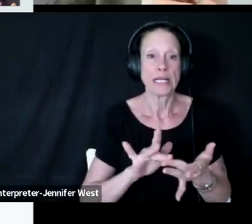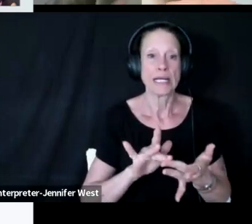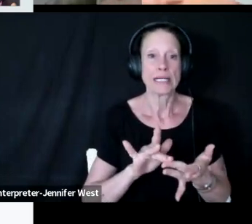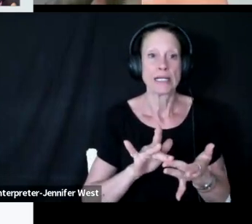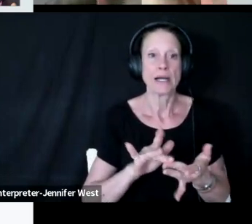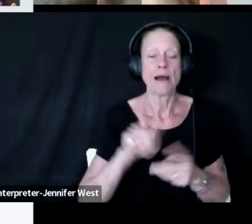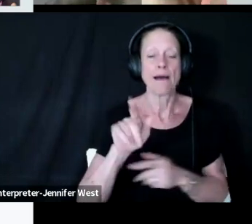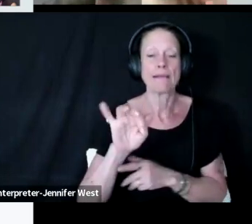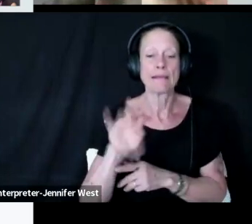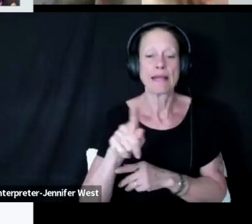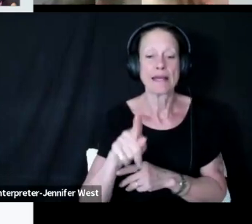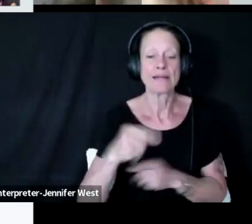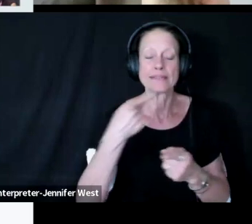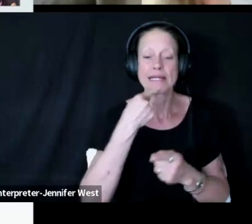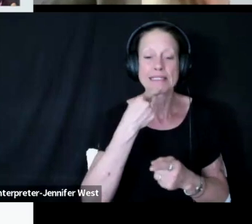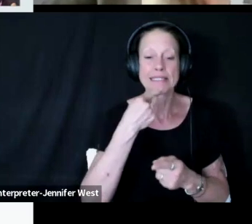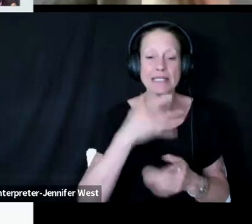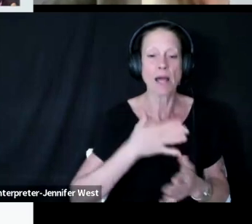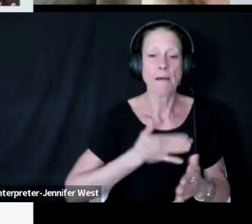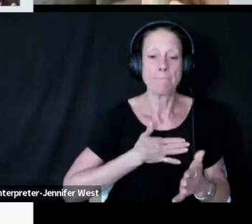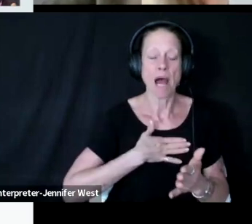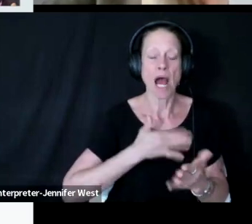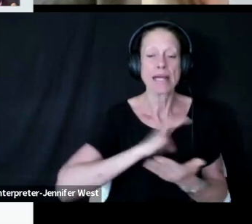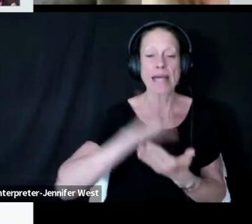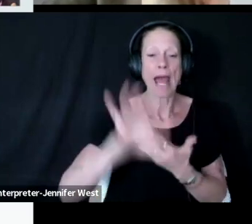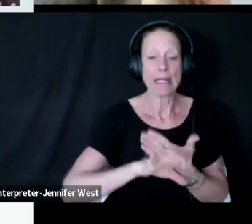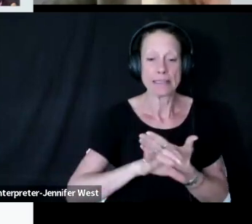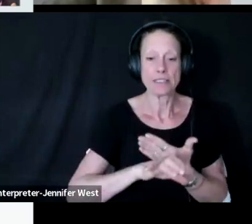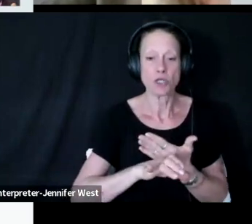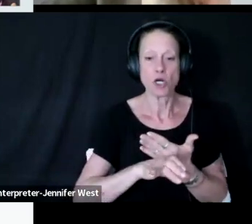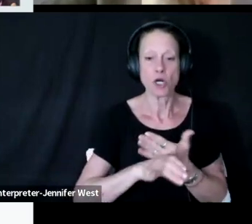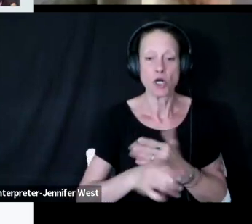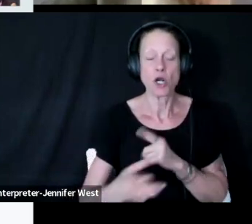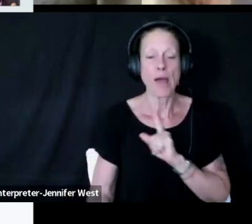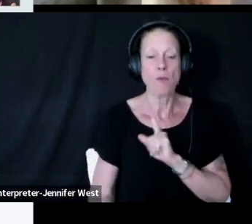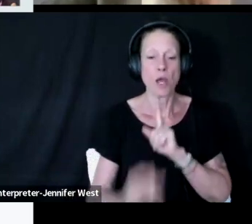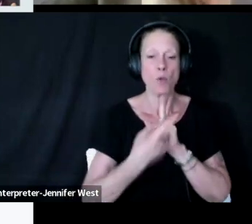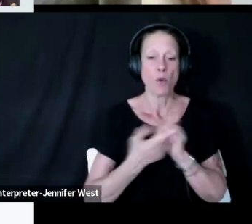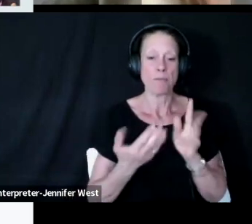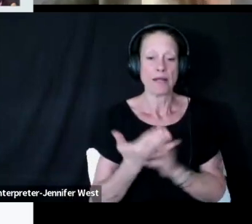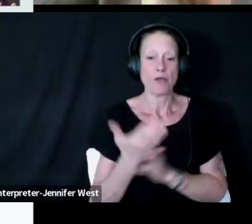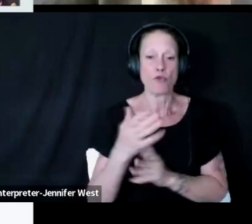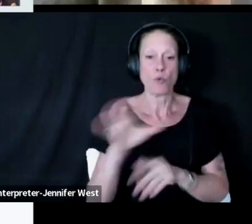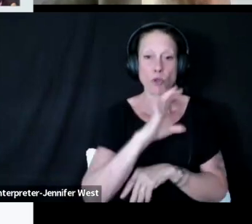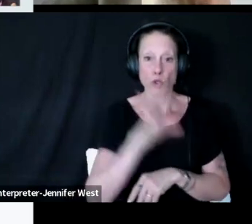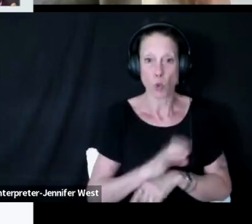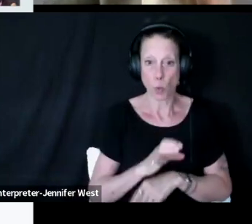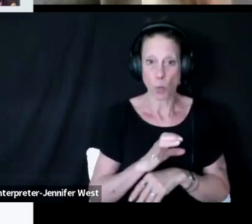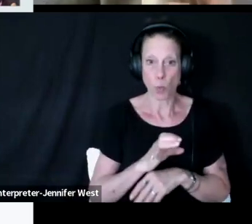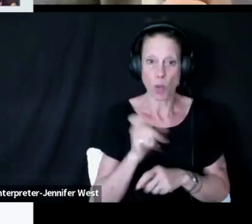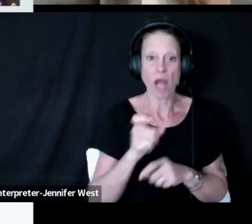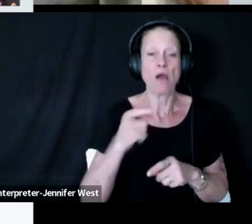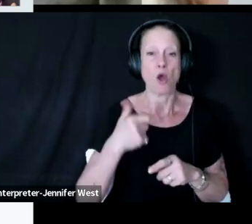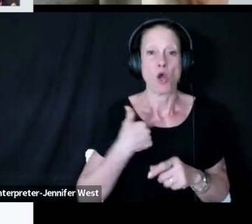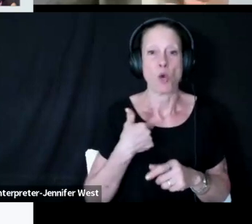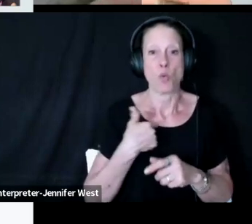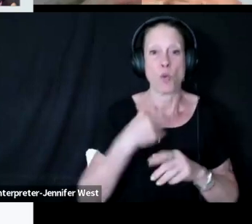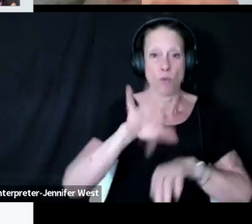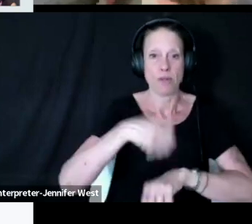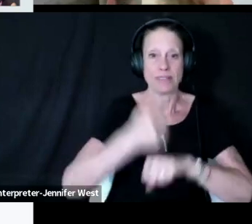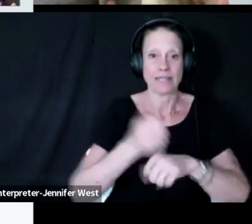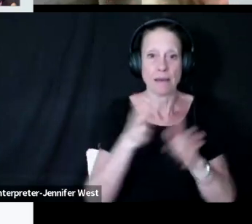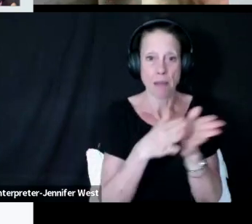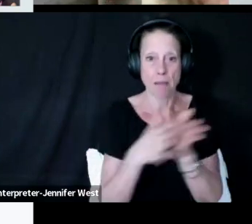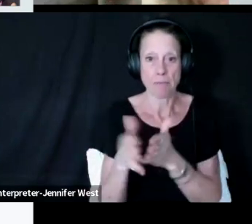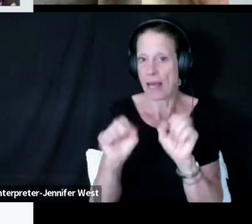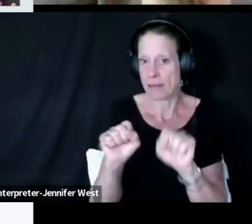you, and then we'll get together via Zoom, and I'll walk you through some entries, show you all of the plan capabilities, make